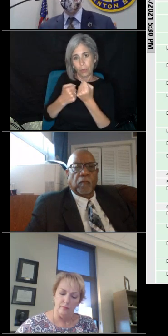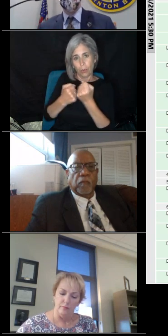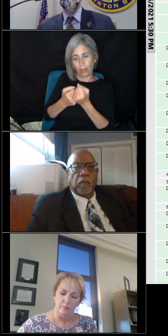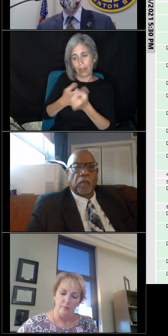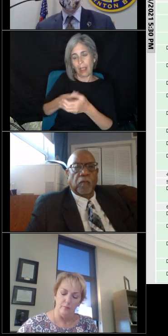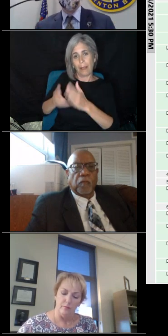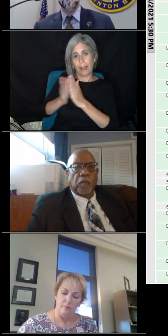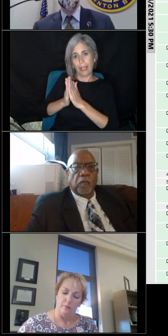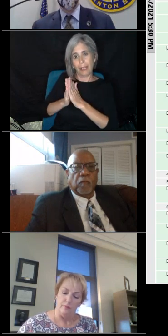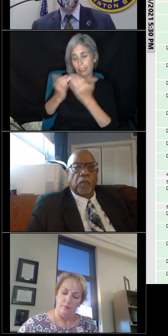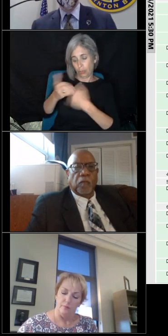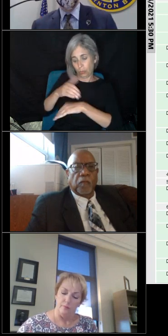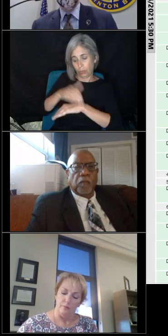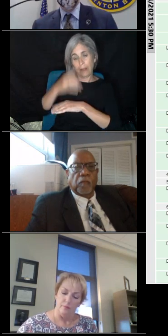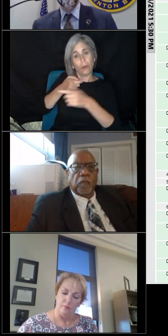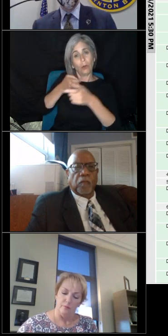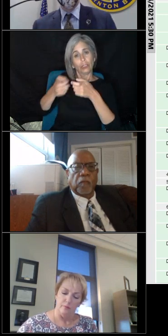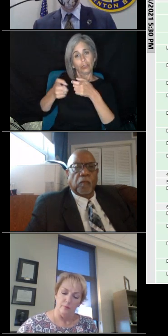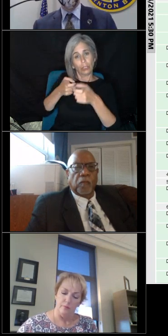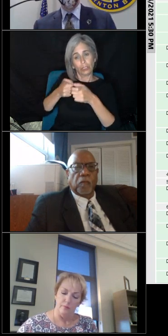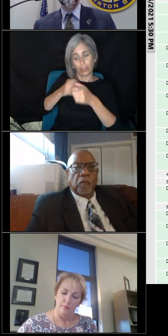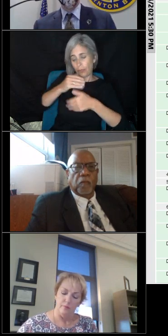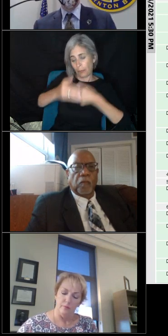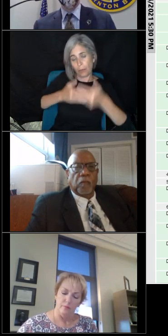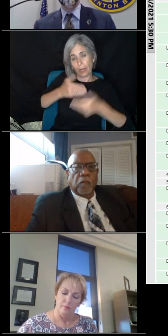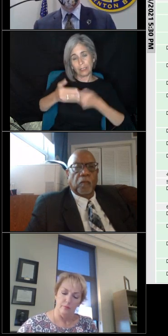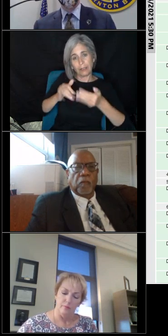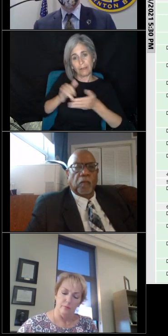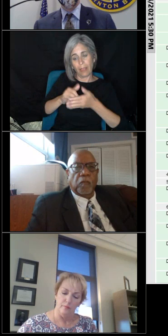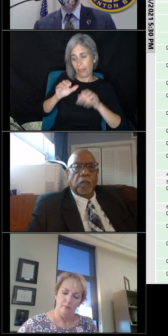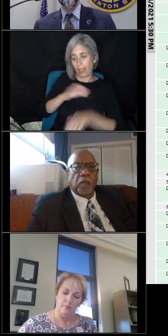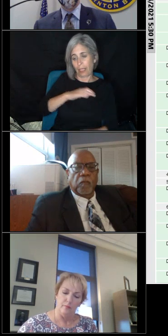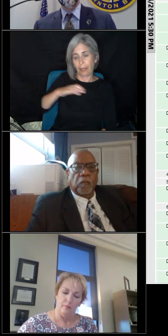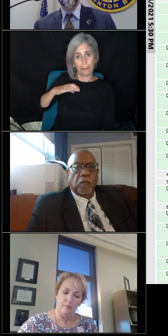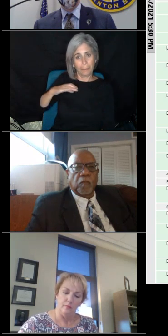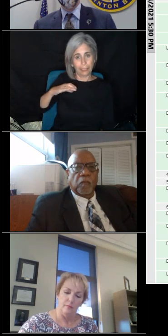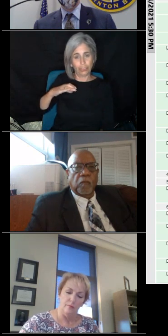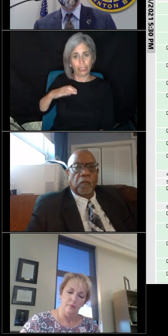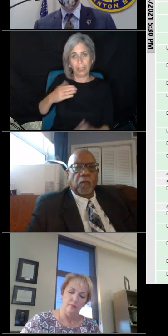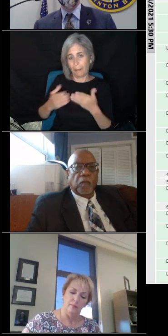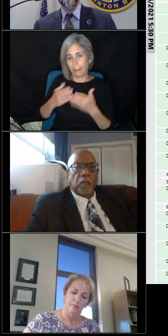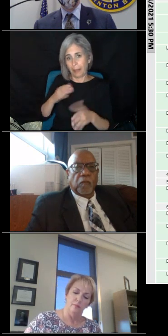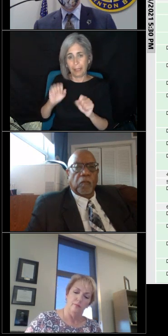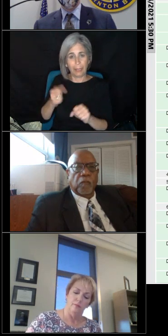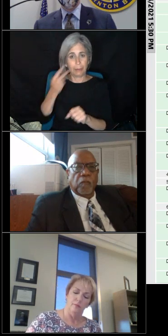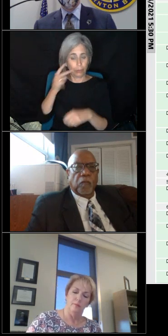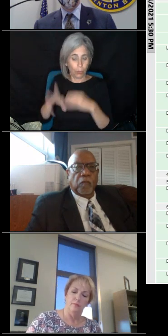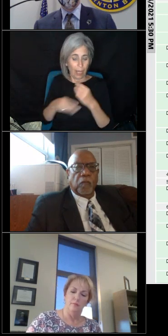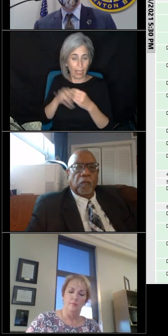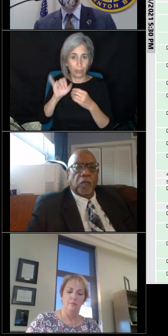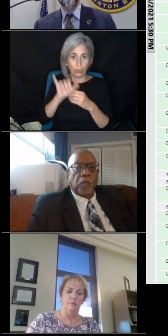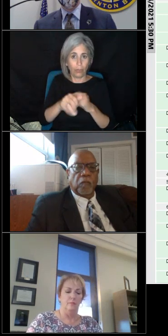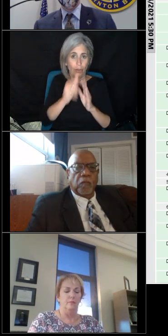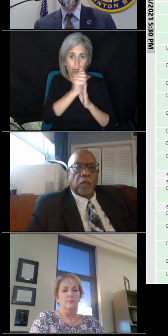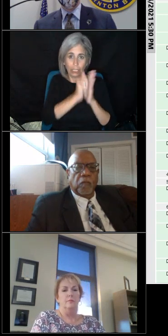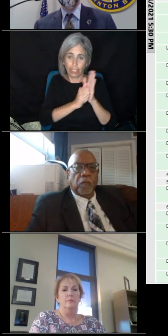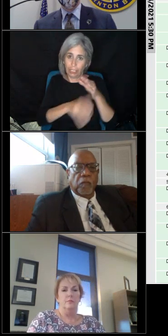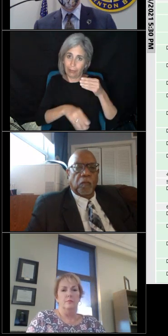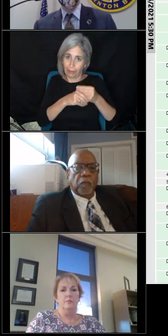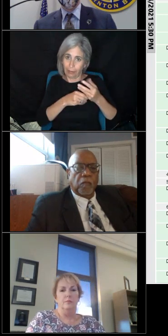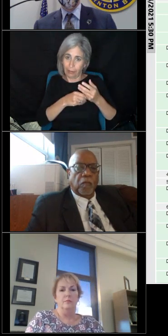for direction on the process by which the commission might be able to add this to their agenda